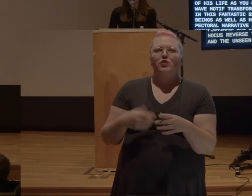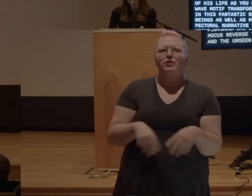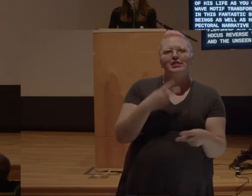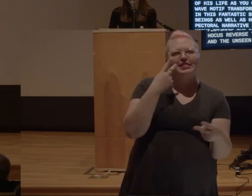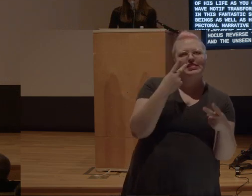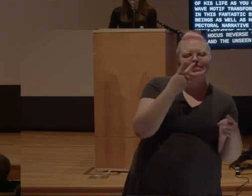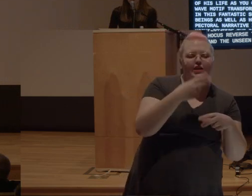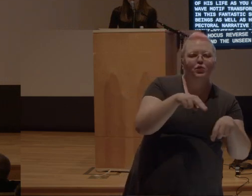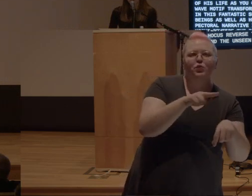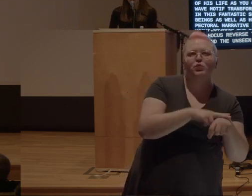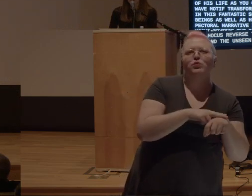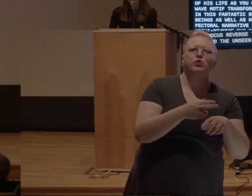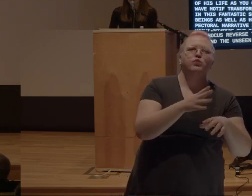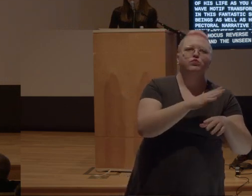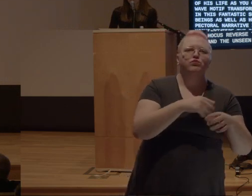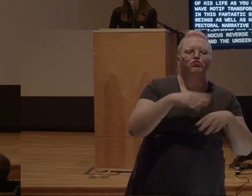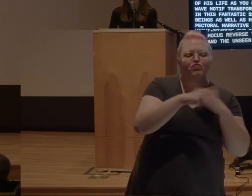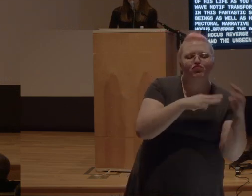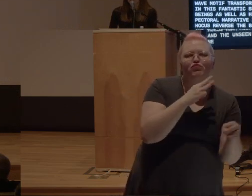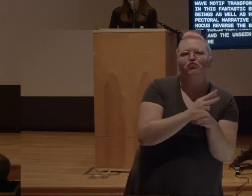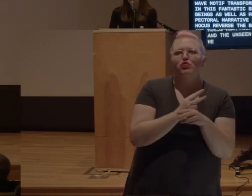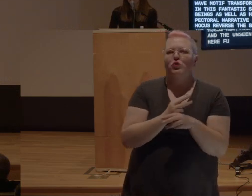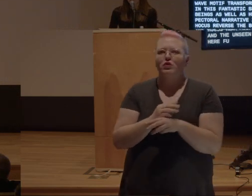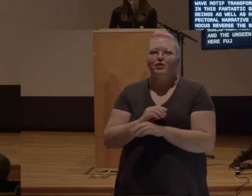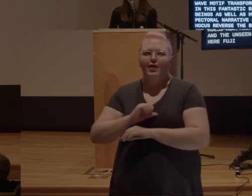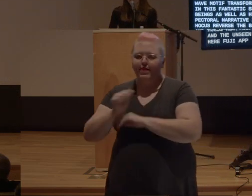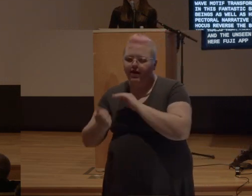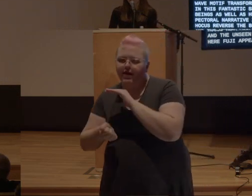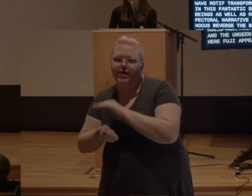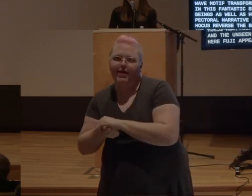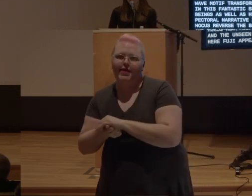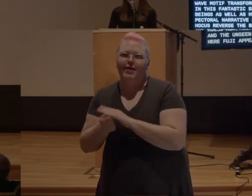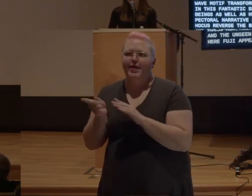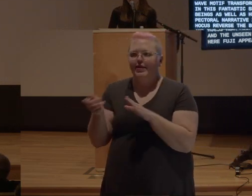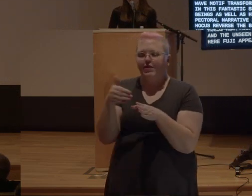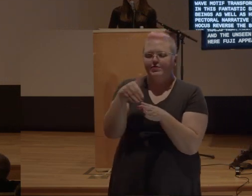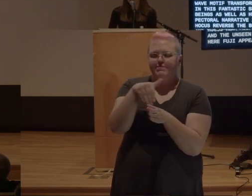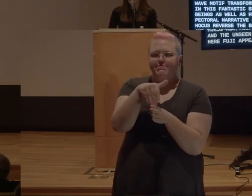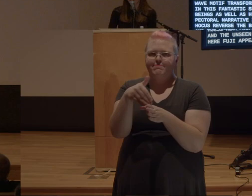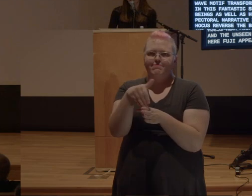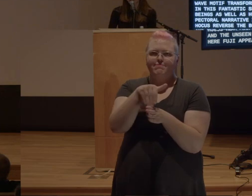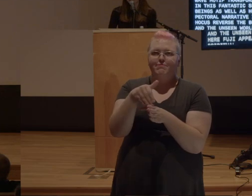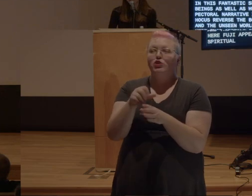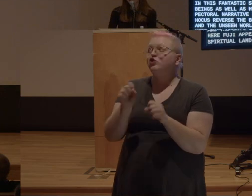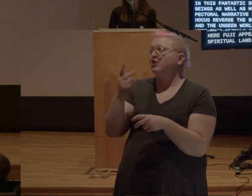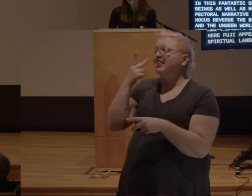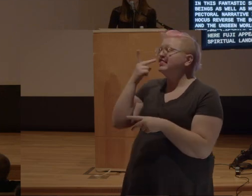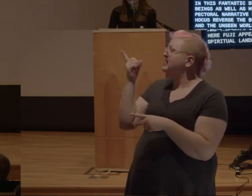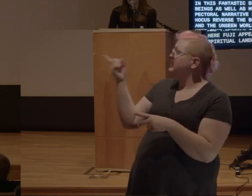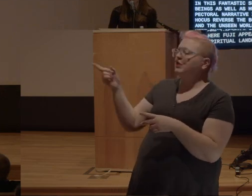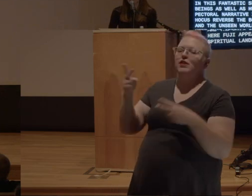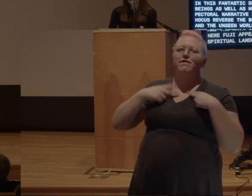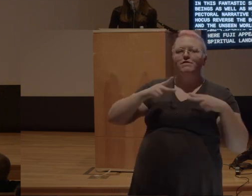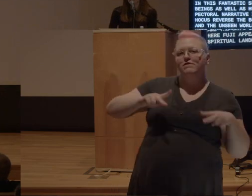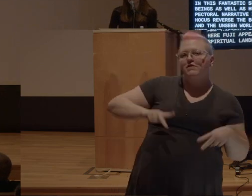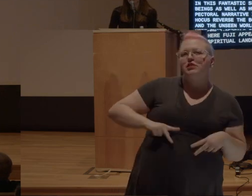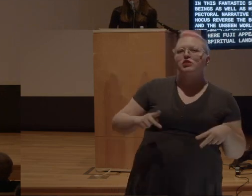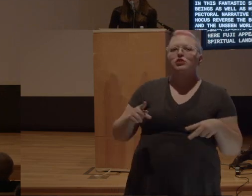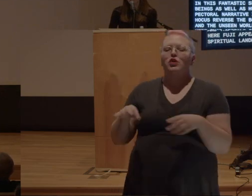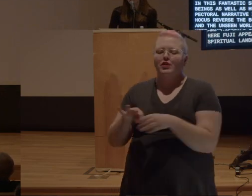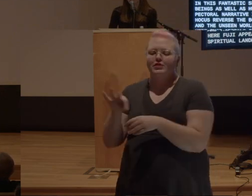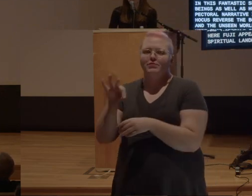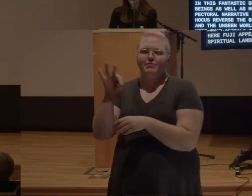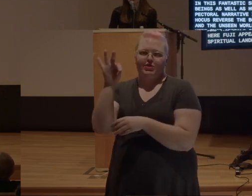of nature. And here, Fuji appears as both a physical and spiritual landmark. Hokusai's many